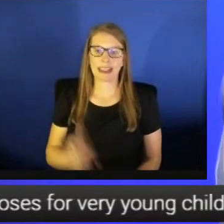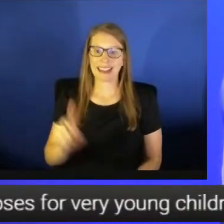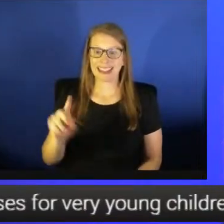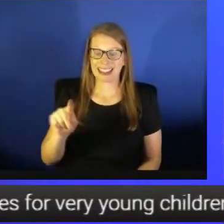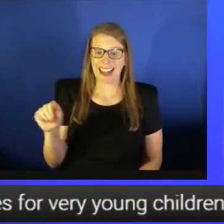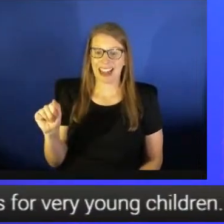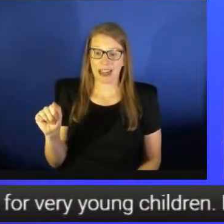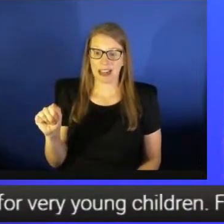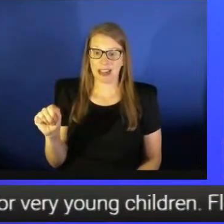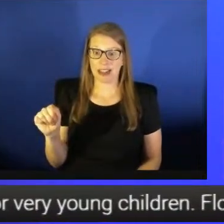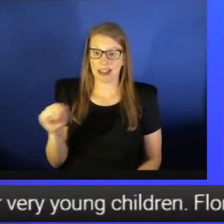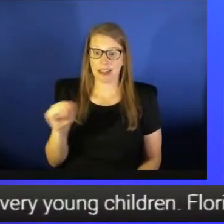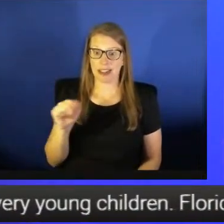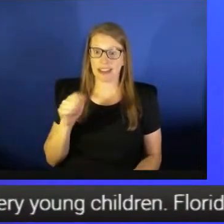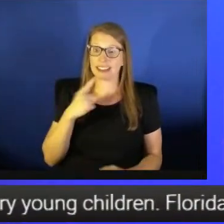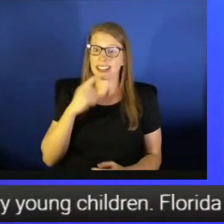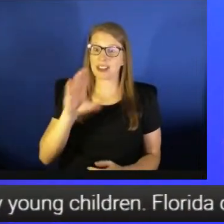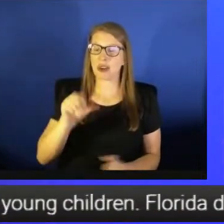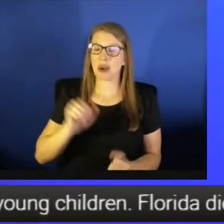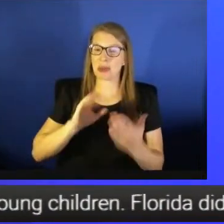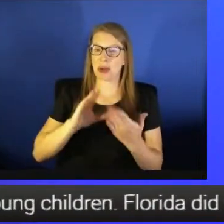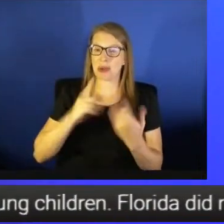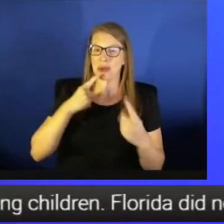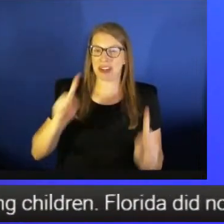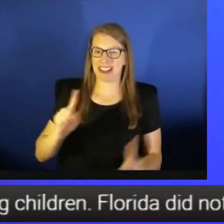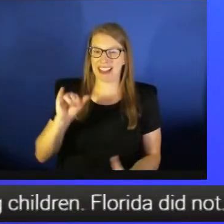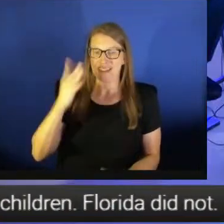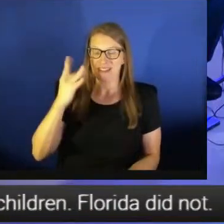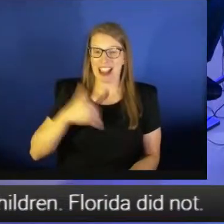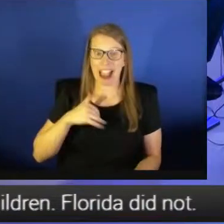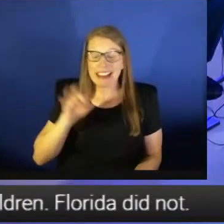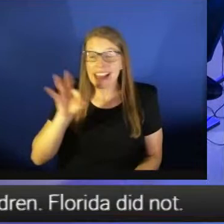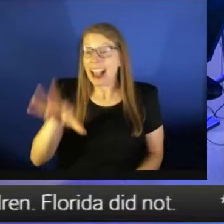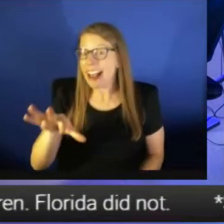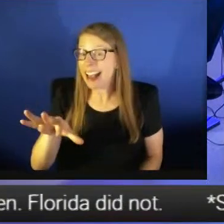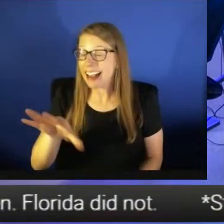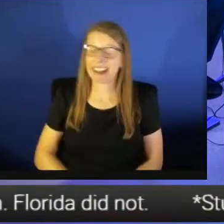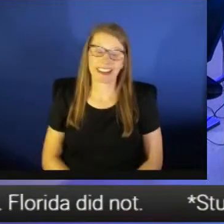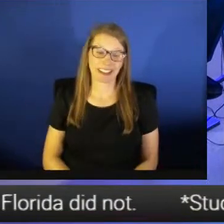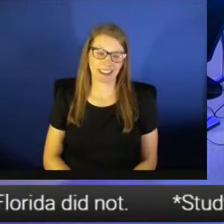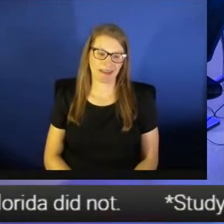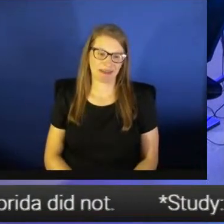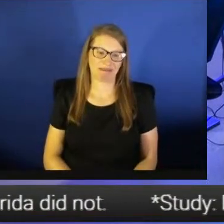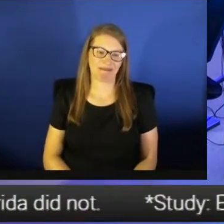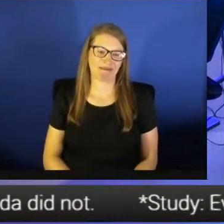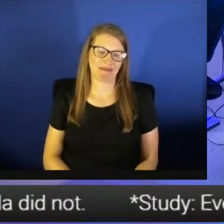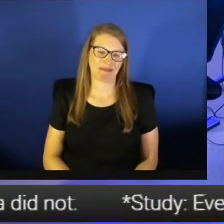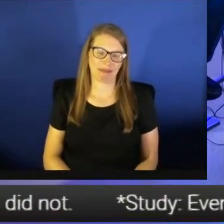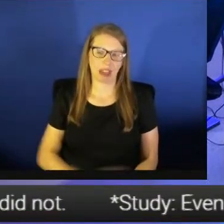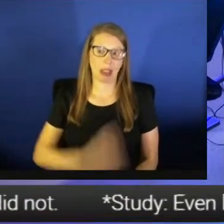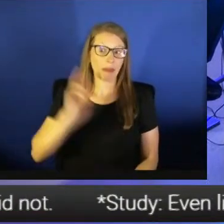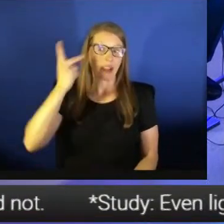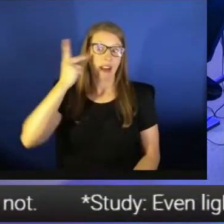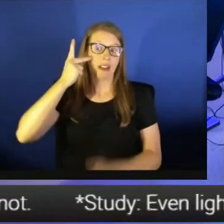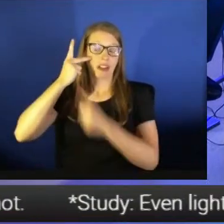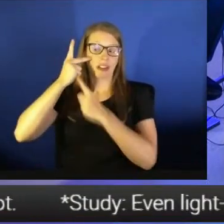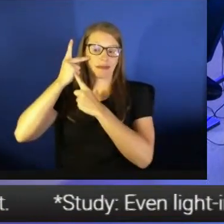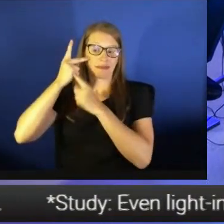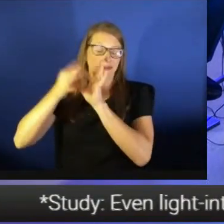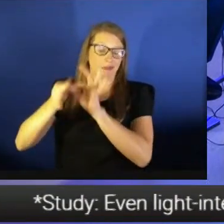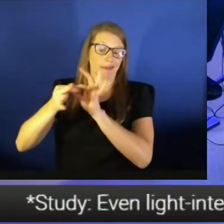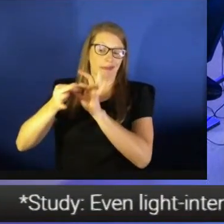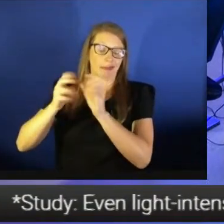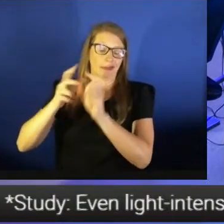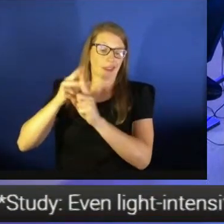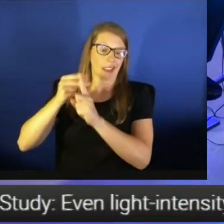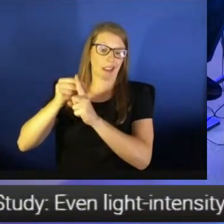your approach works. So that's why I jumped in there. So well, you mentioned being politicized off the top, and there's been so much around vaccine shaming, and I